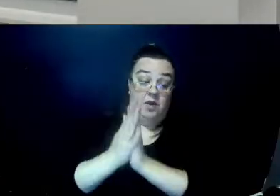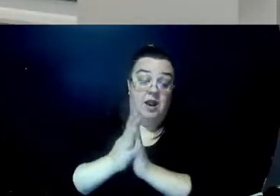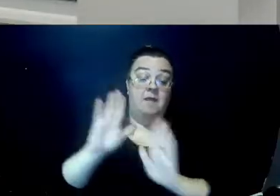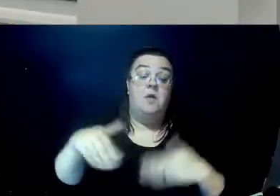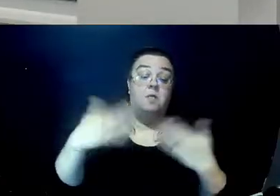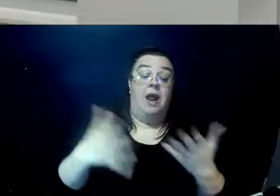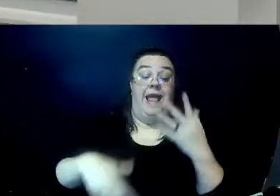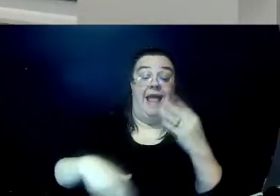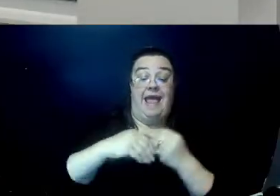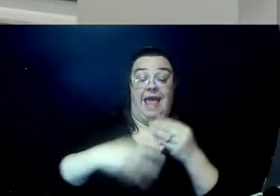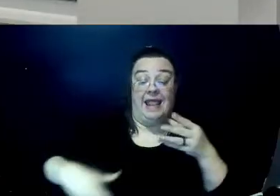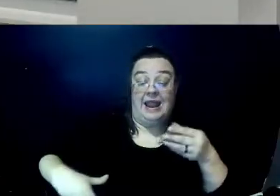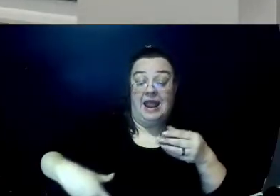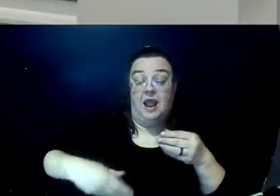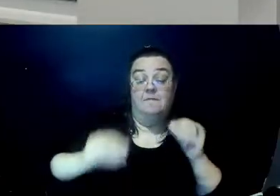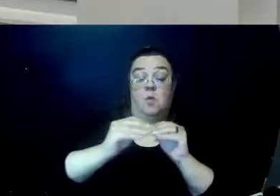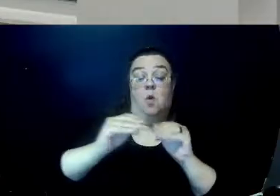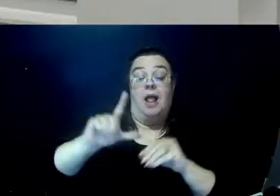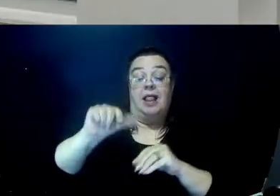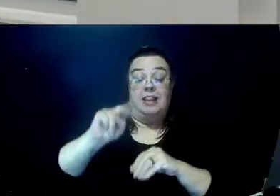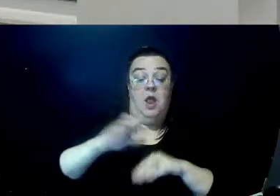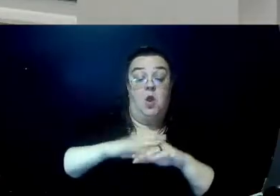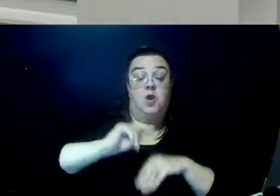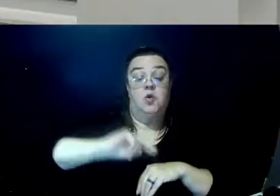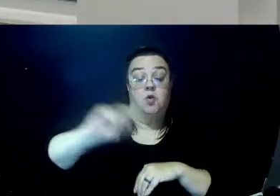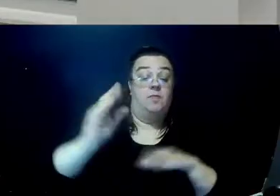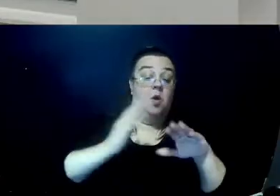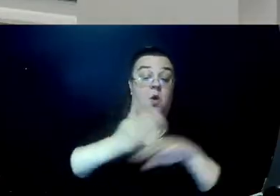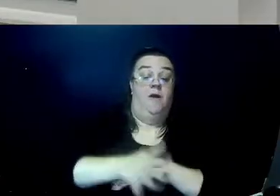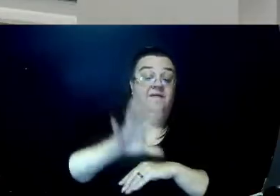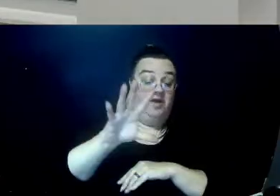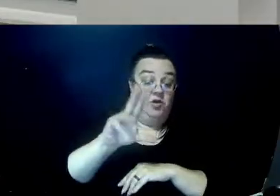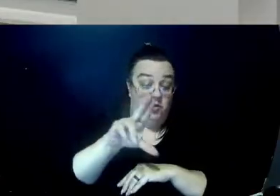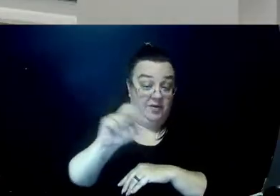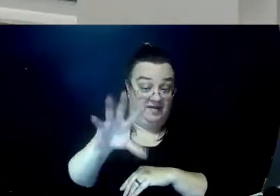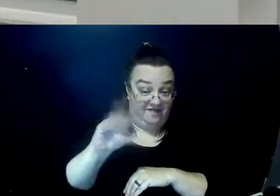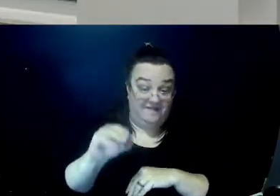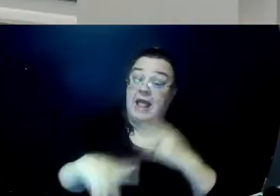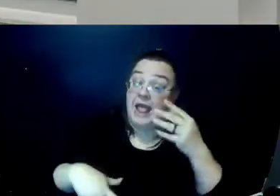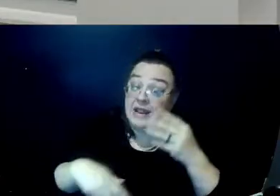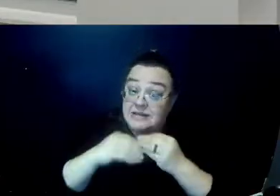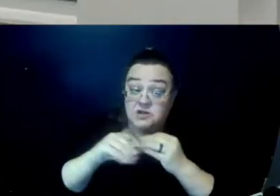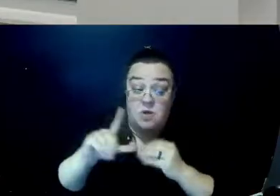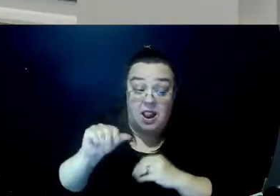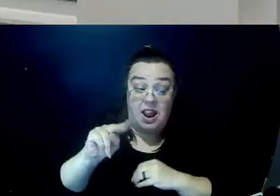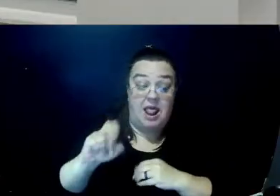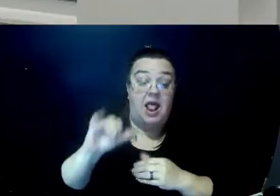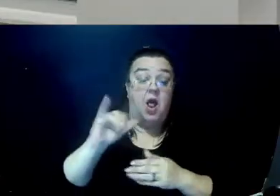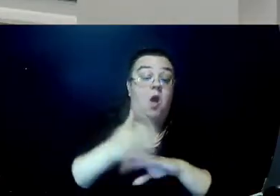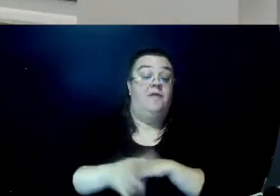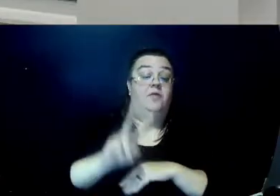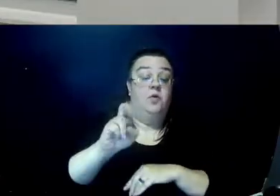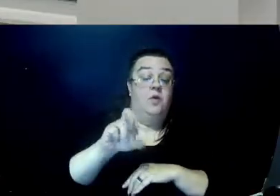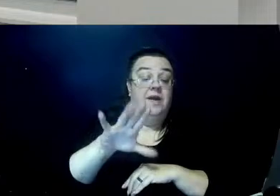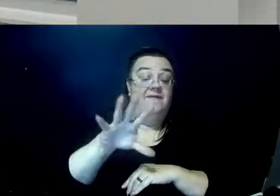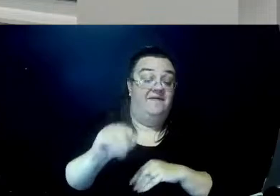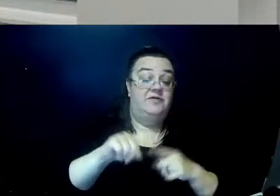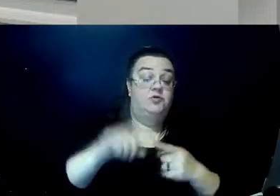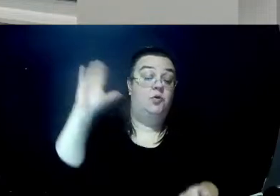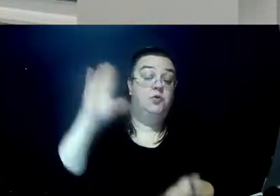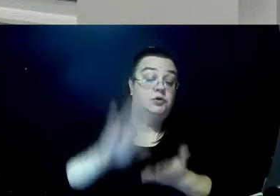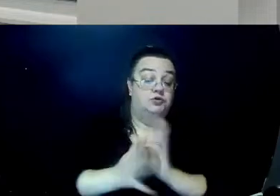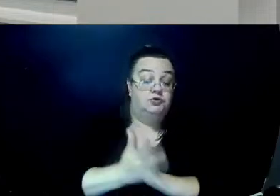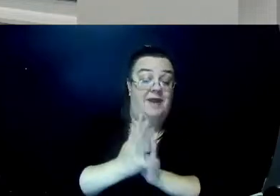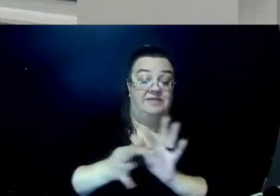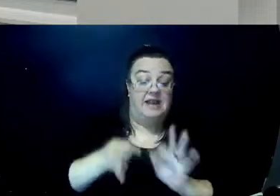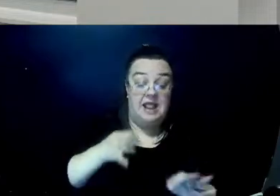50 to reduce the traffic delays. This was the most effective improvement identified by the operational analysis, quote